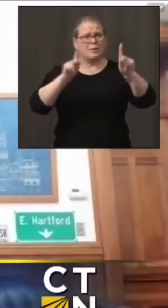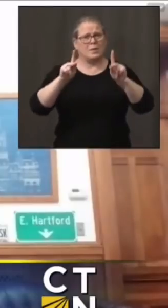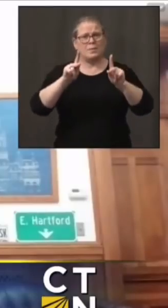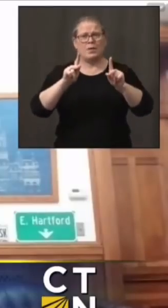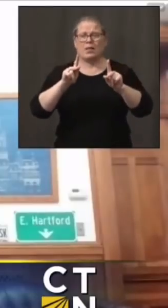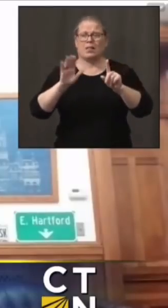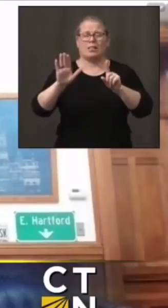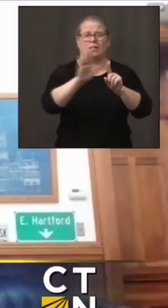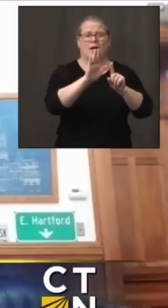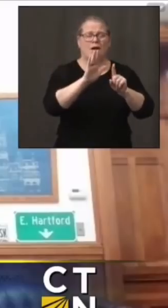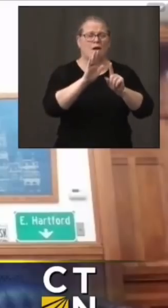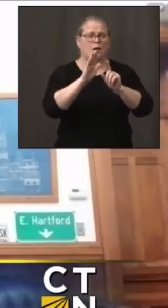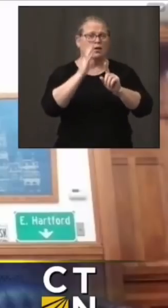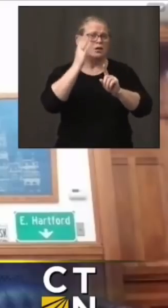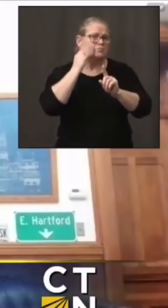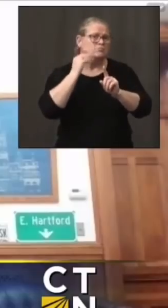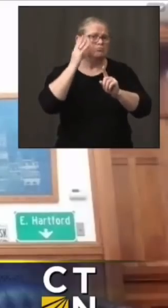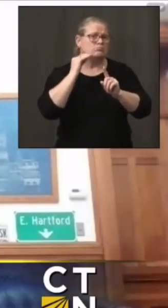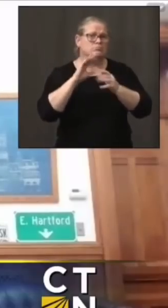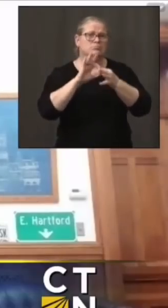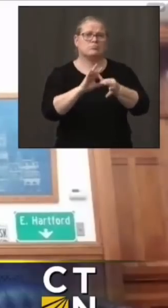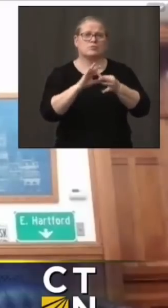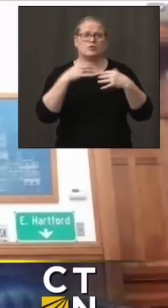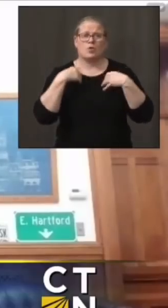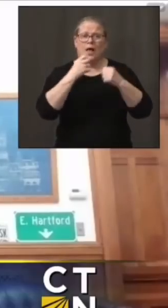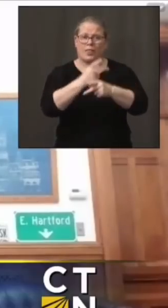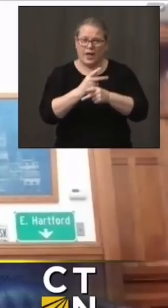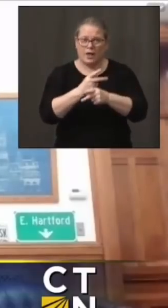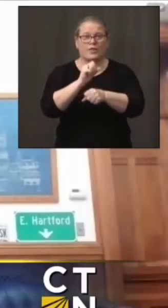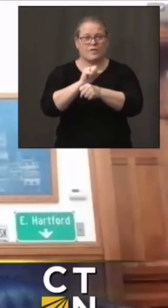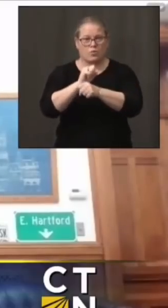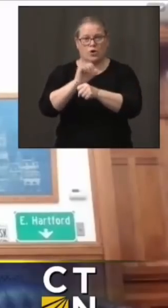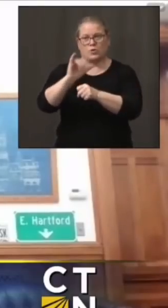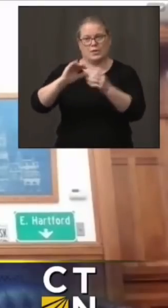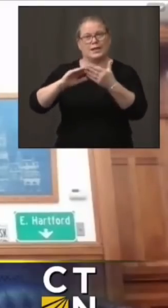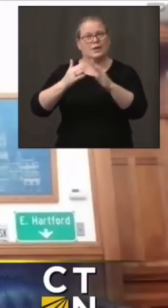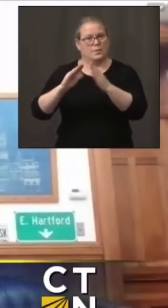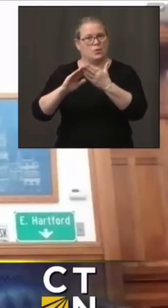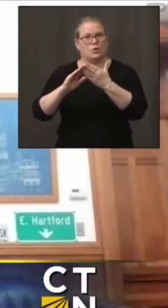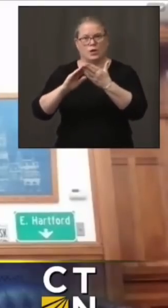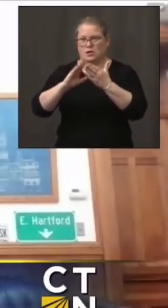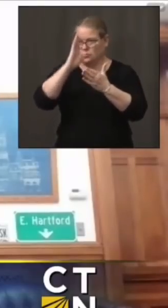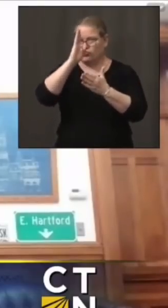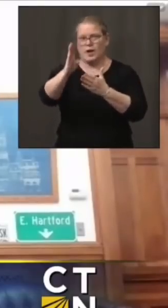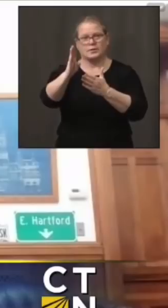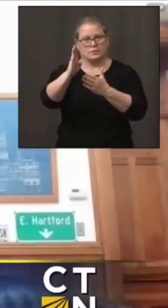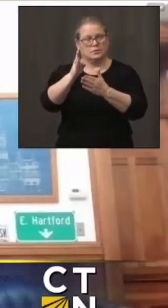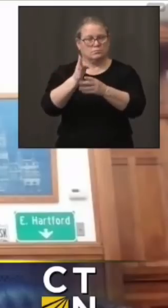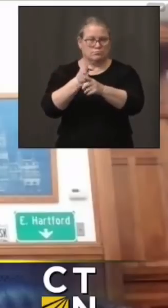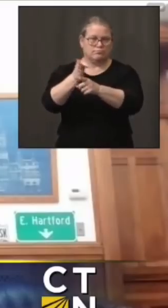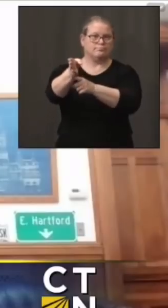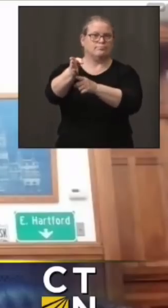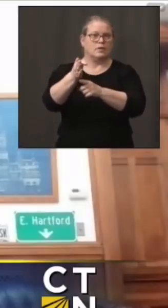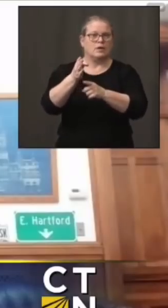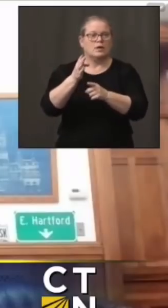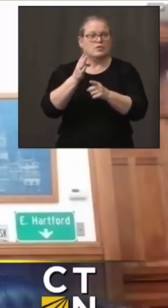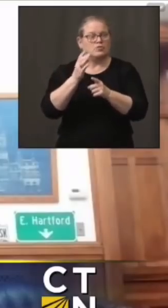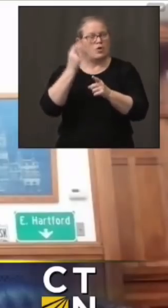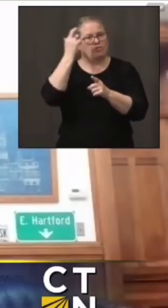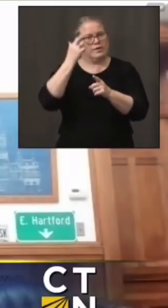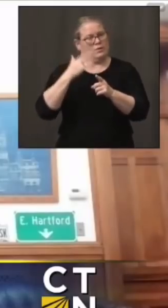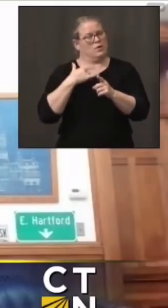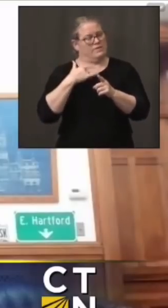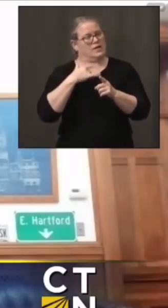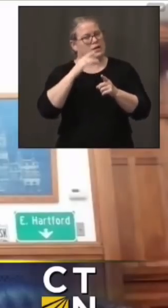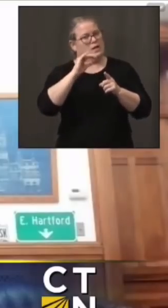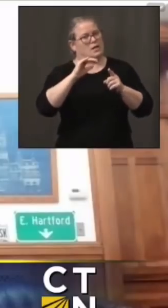background who have worked directly with this community but that's the reason why we feel that's been a very